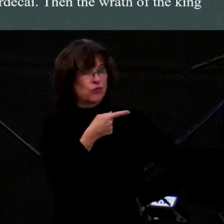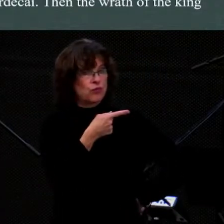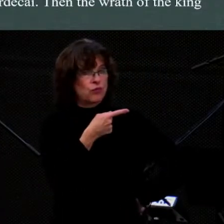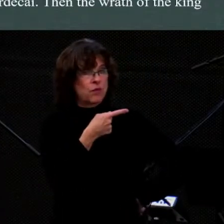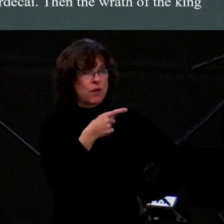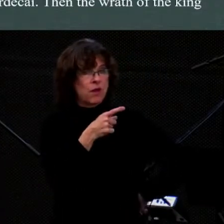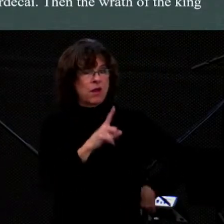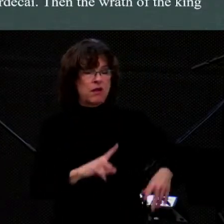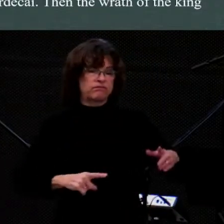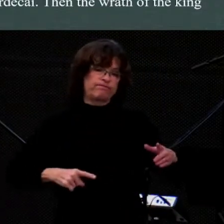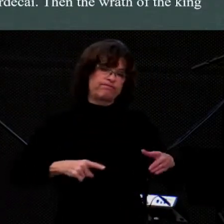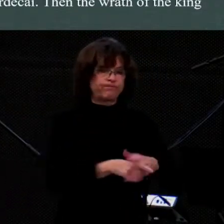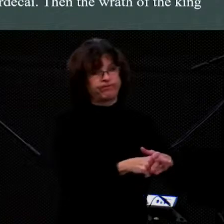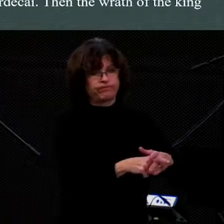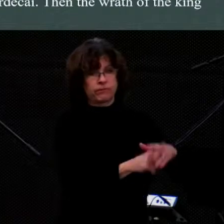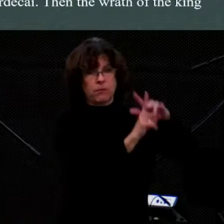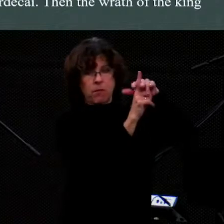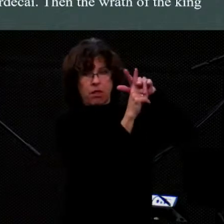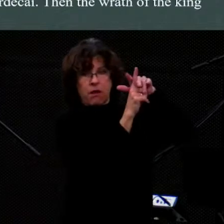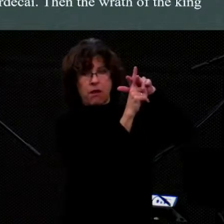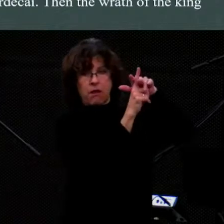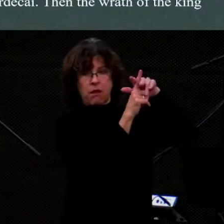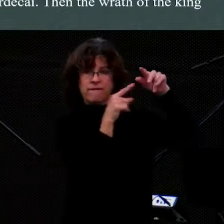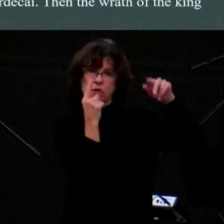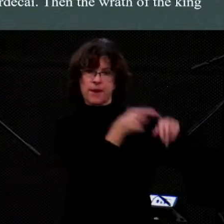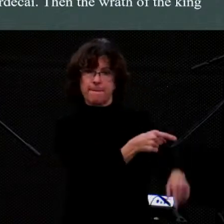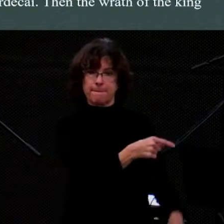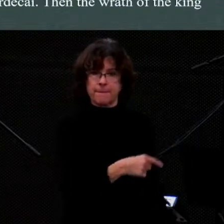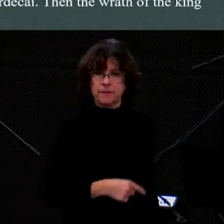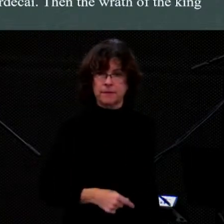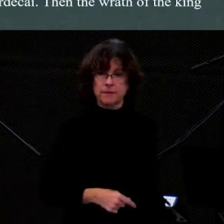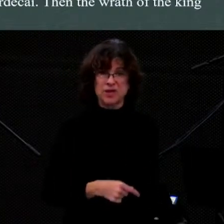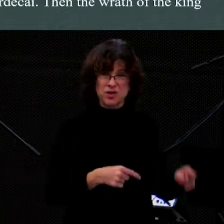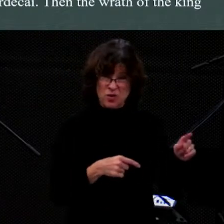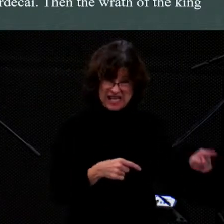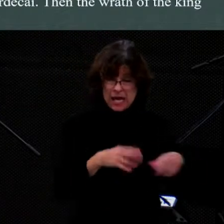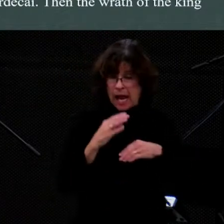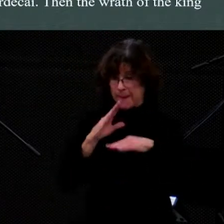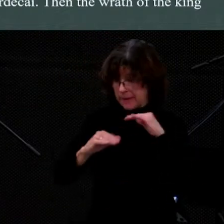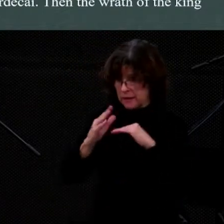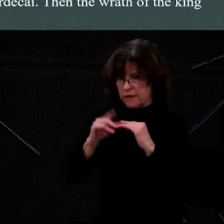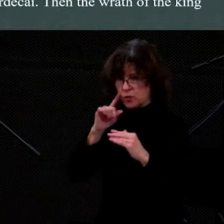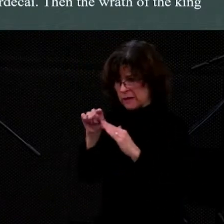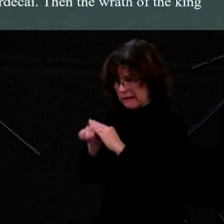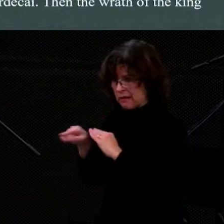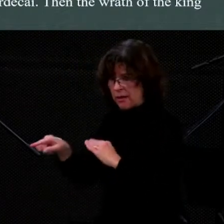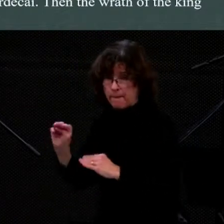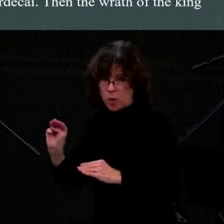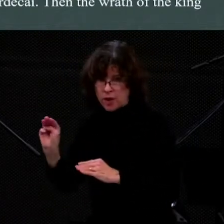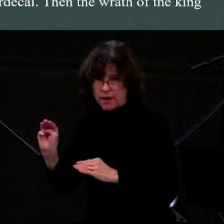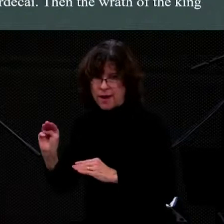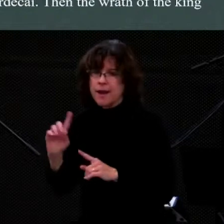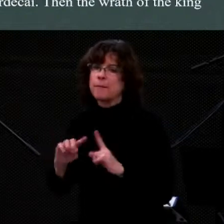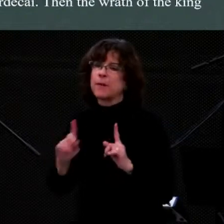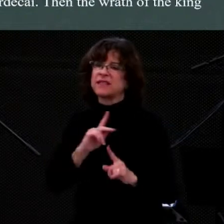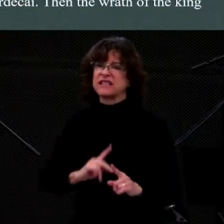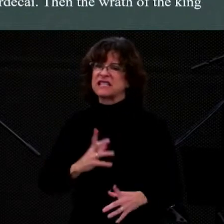that. So they hanged Haman on the gallows that he had prepared for Mordecai. Then the wrath of the